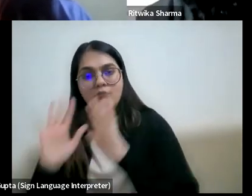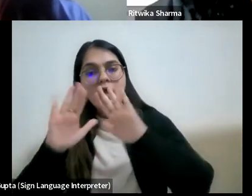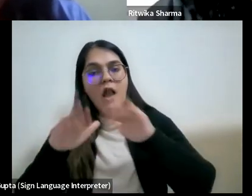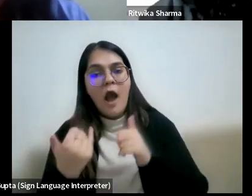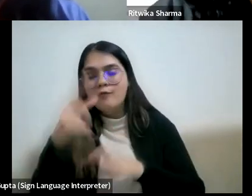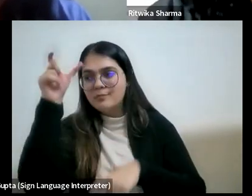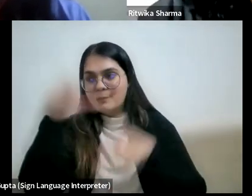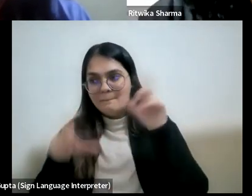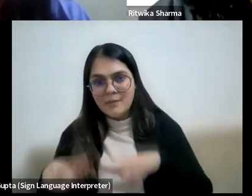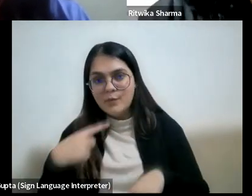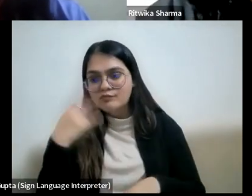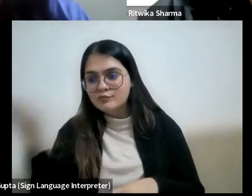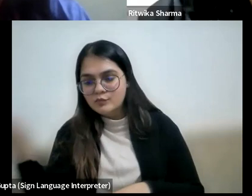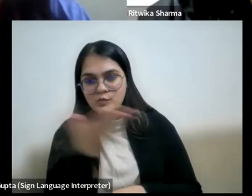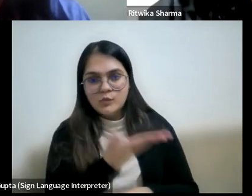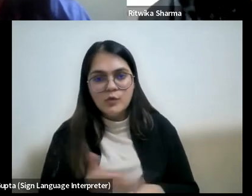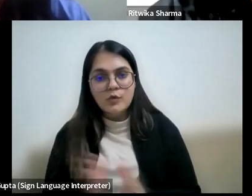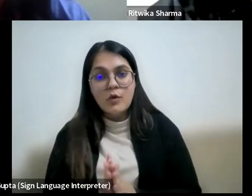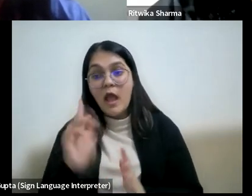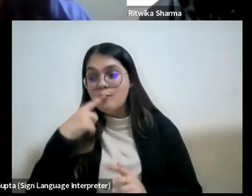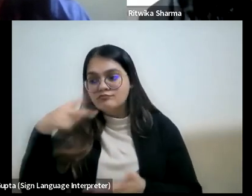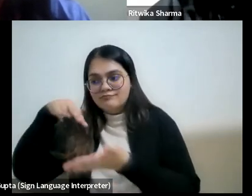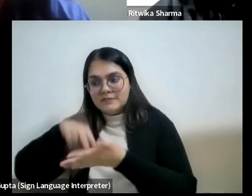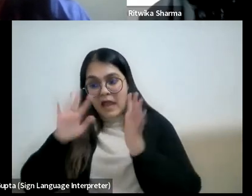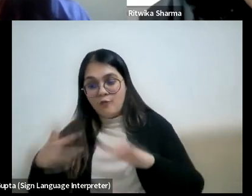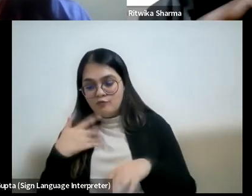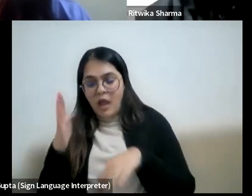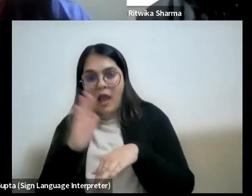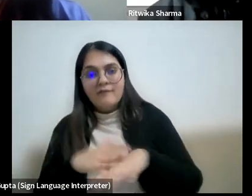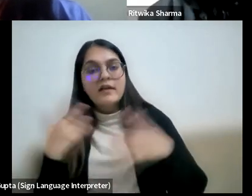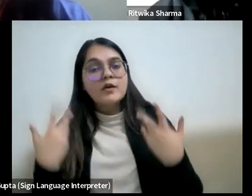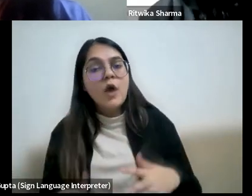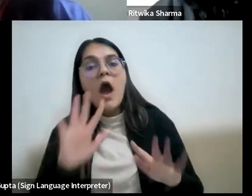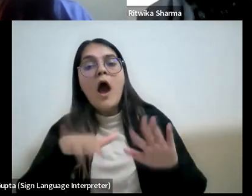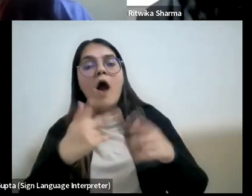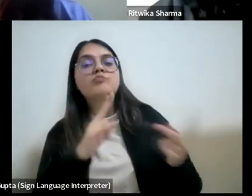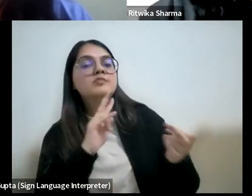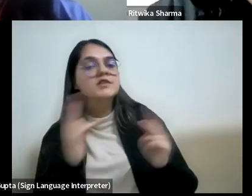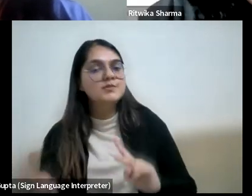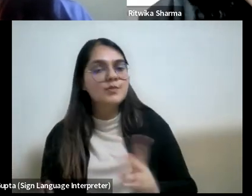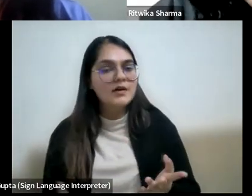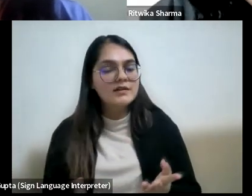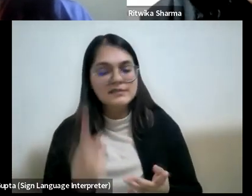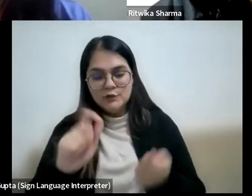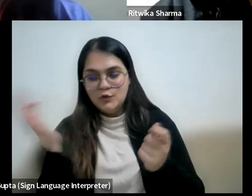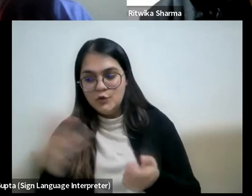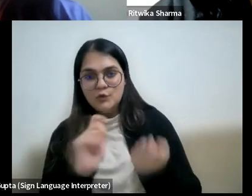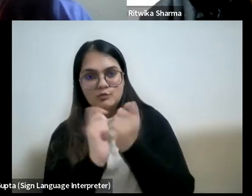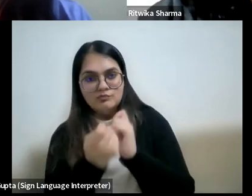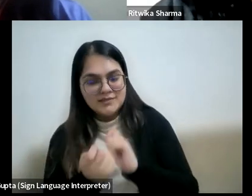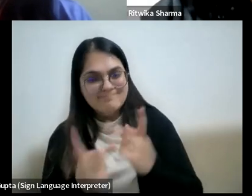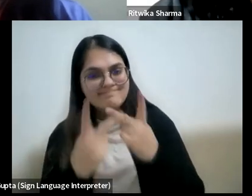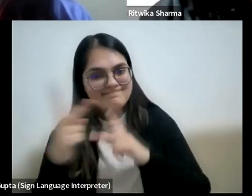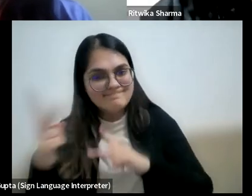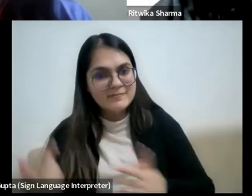citizens the people who actually stand to get affected by the law are responding to the changes in the citizenship